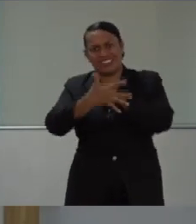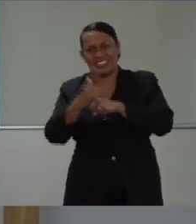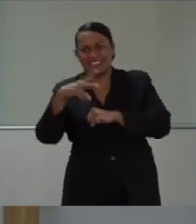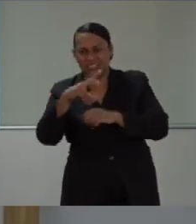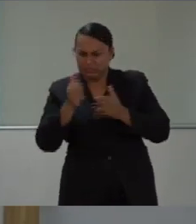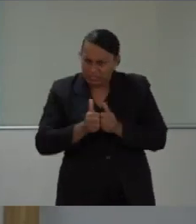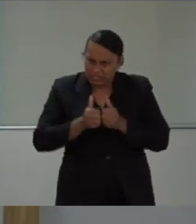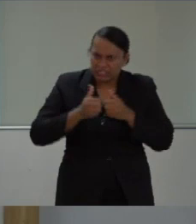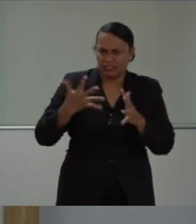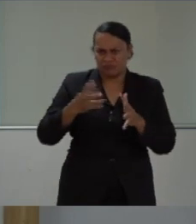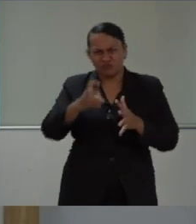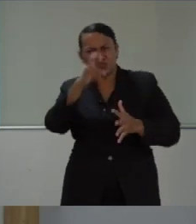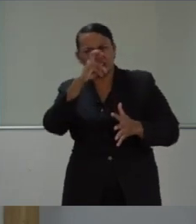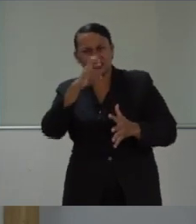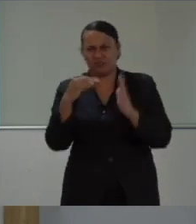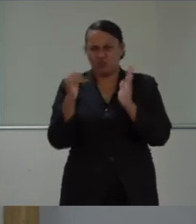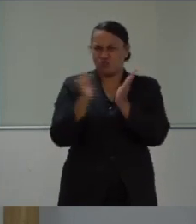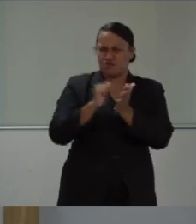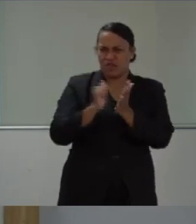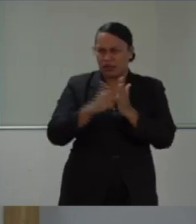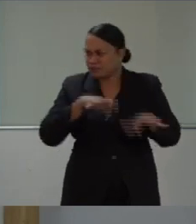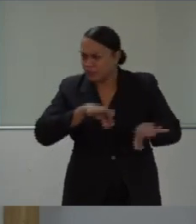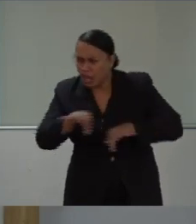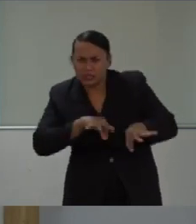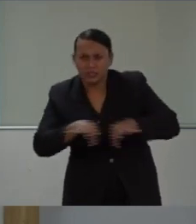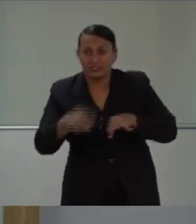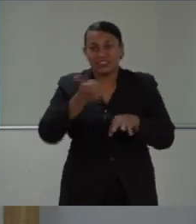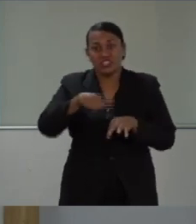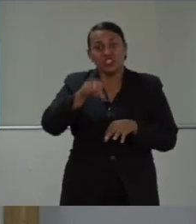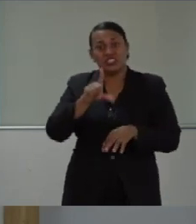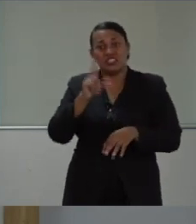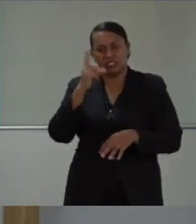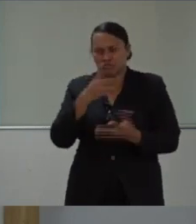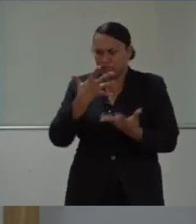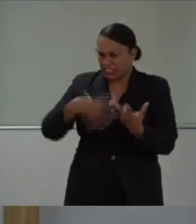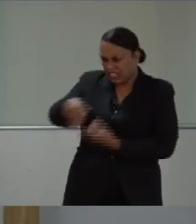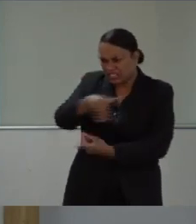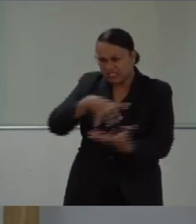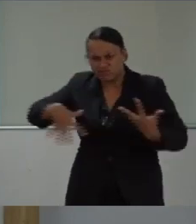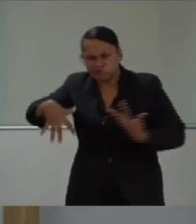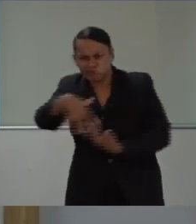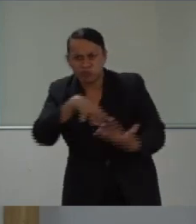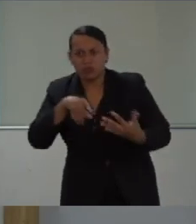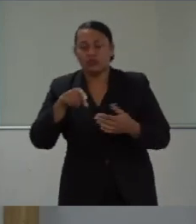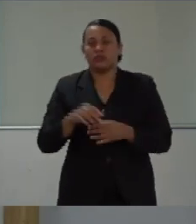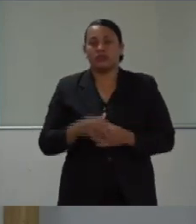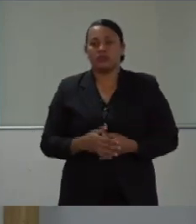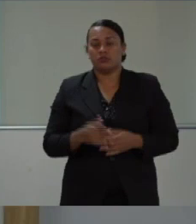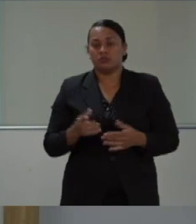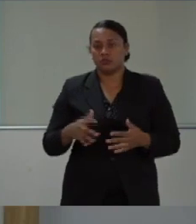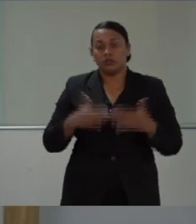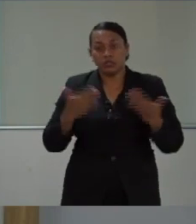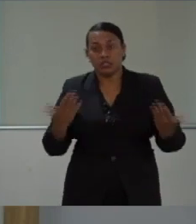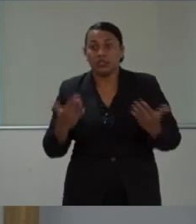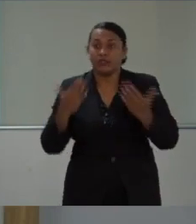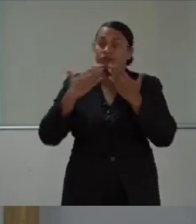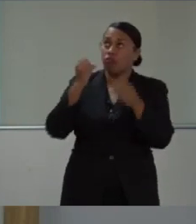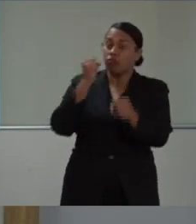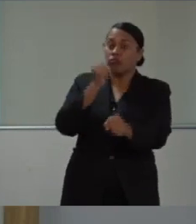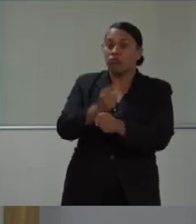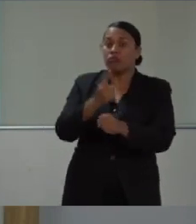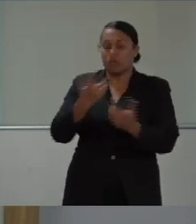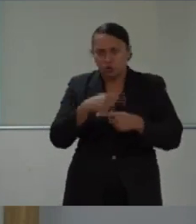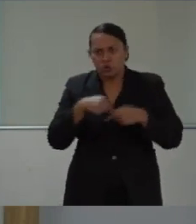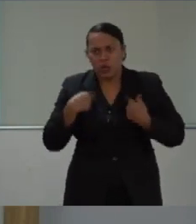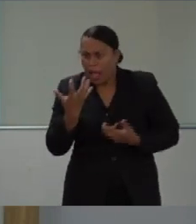the very real possibility of a severe storm striking Fiji. Thank God we have a Cyclone